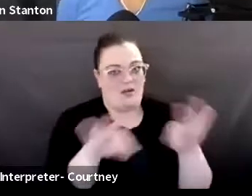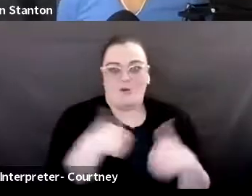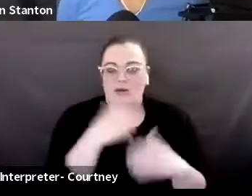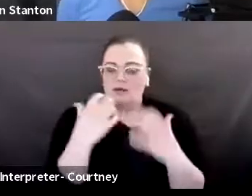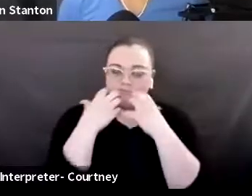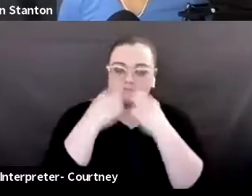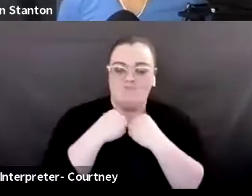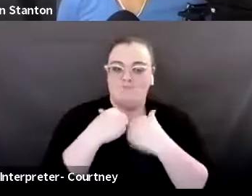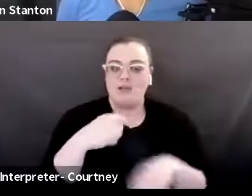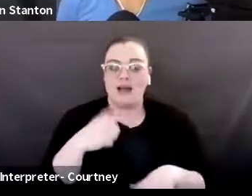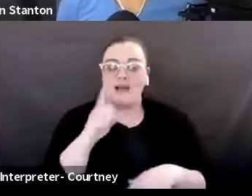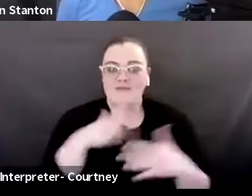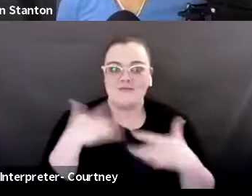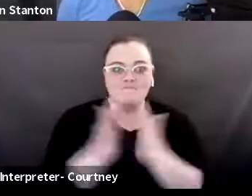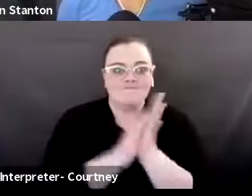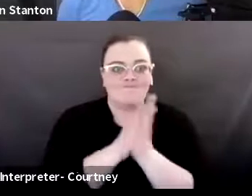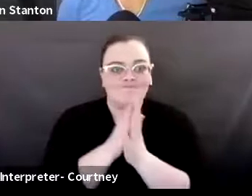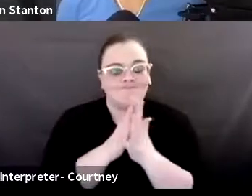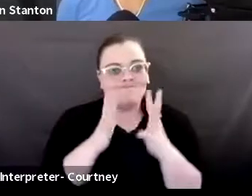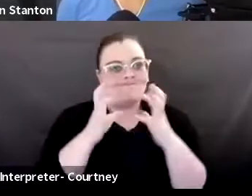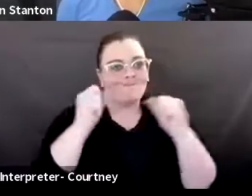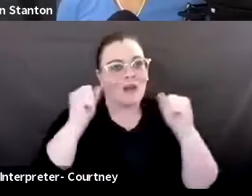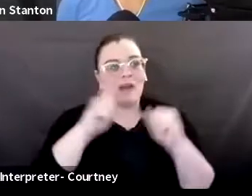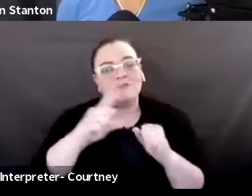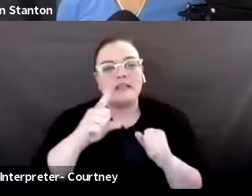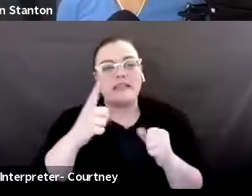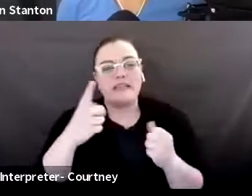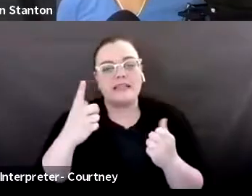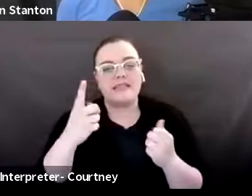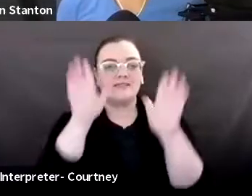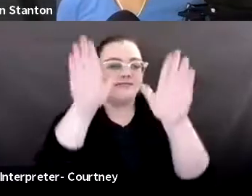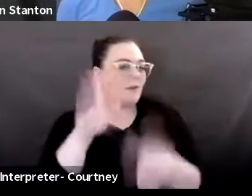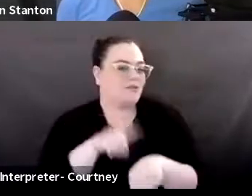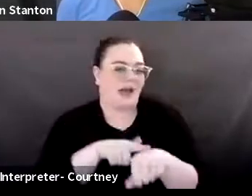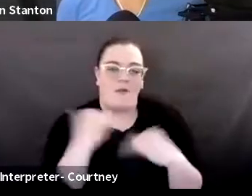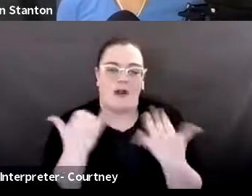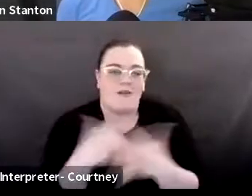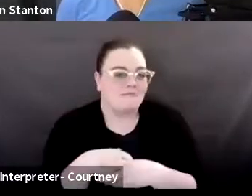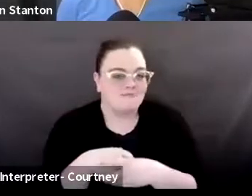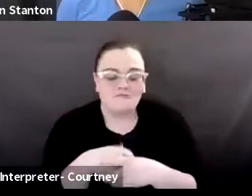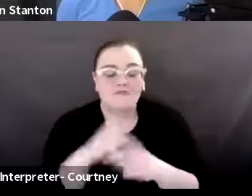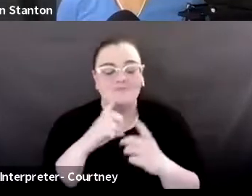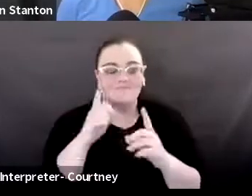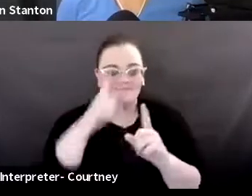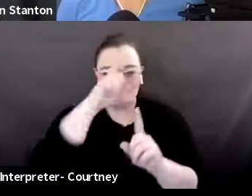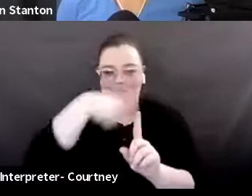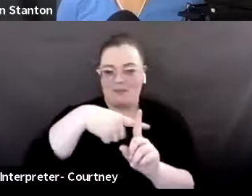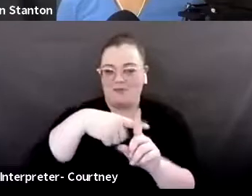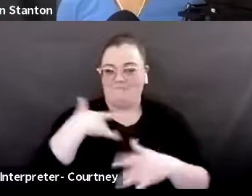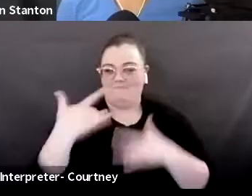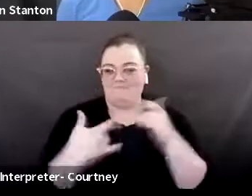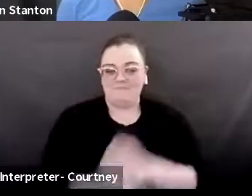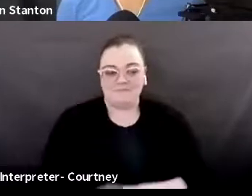get really emotional too, because it's a really fabulous time. So I'm super optimistic.